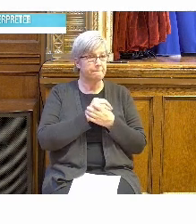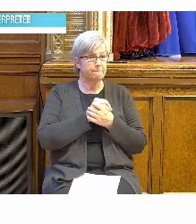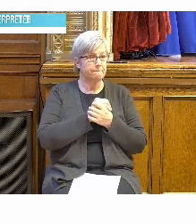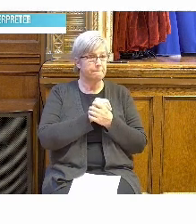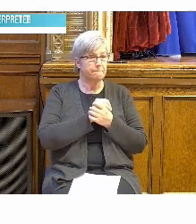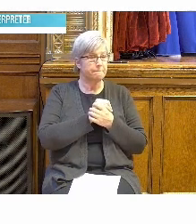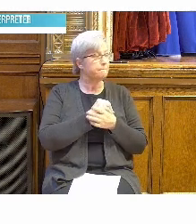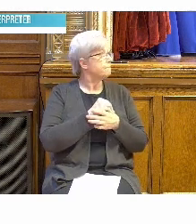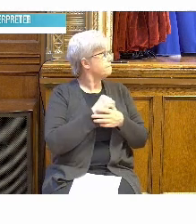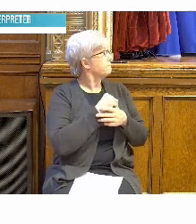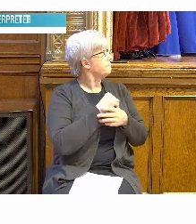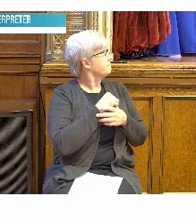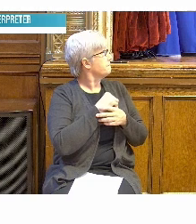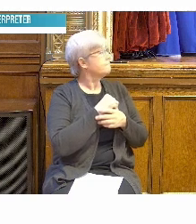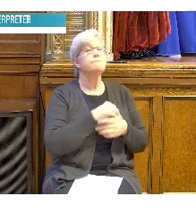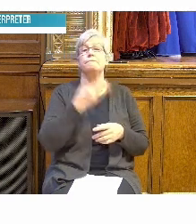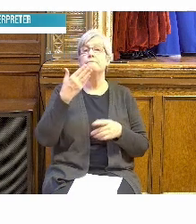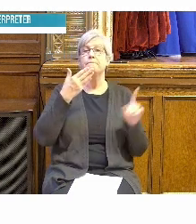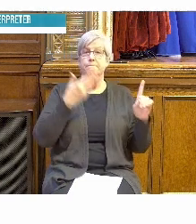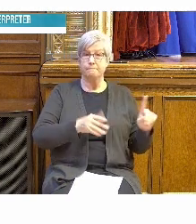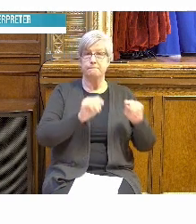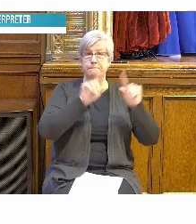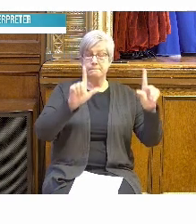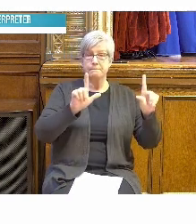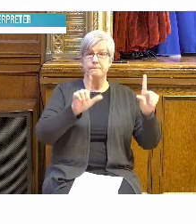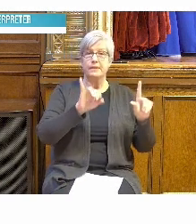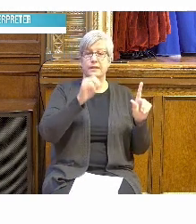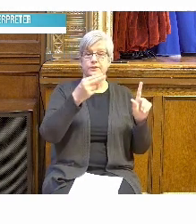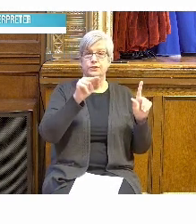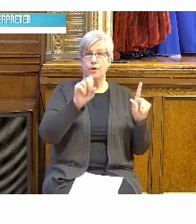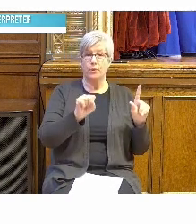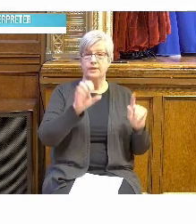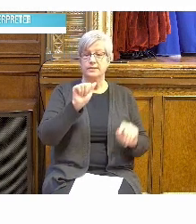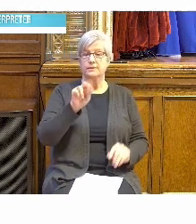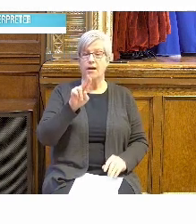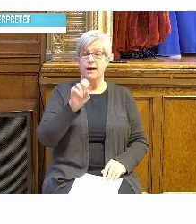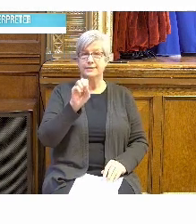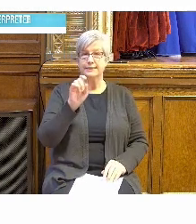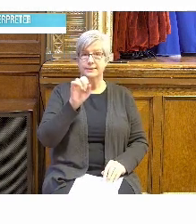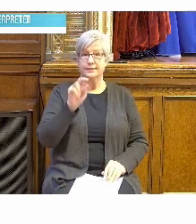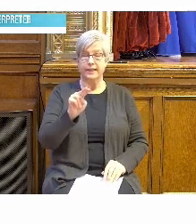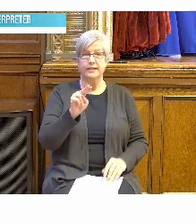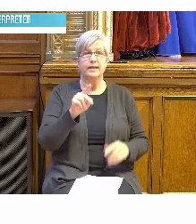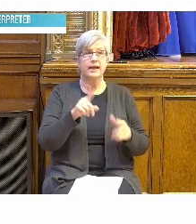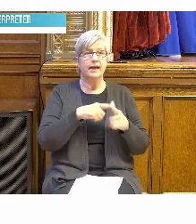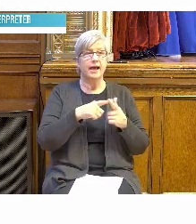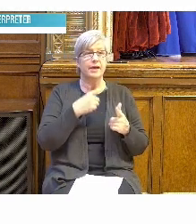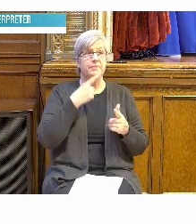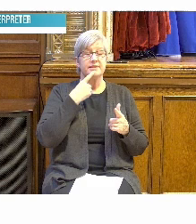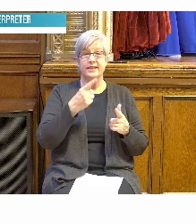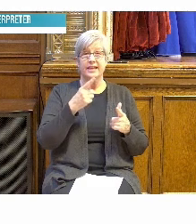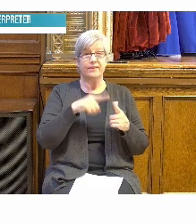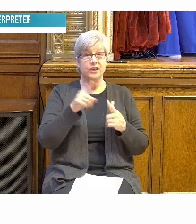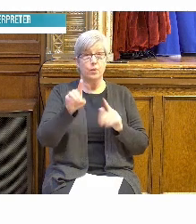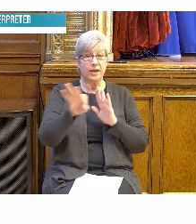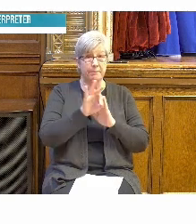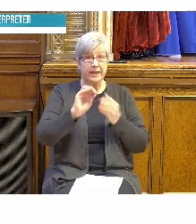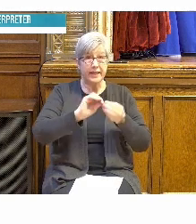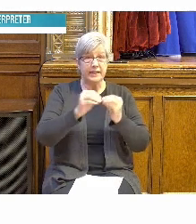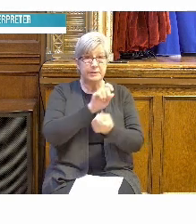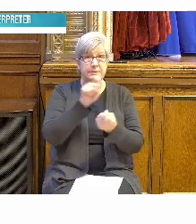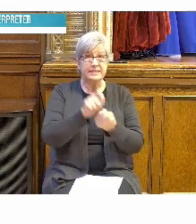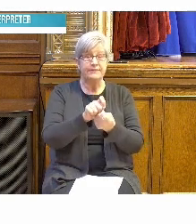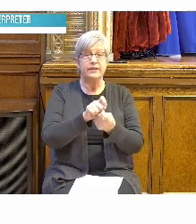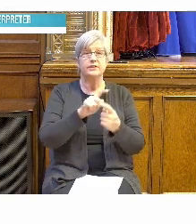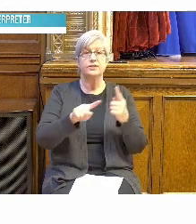Well, I will jump right in. This is Commissioner Jones-Austin. I would suggest that if you're putting a number with respect